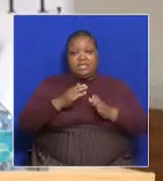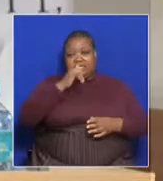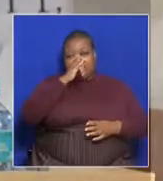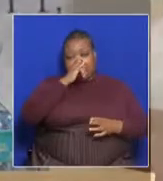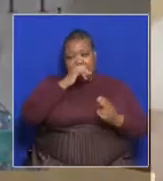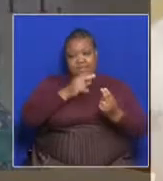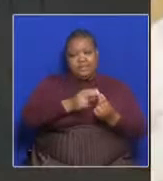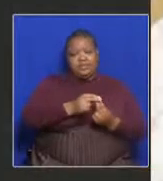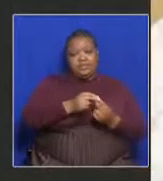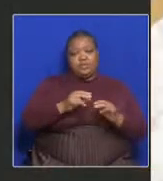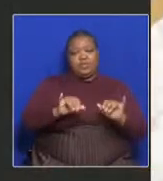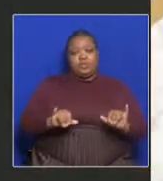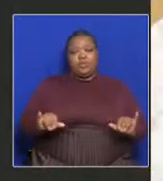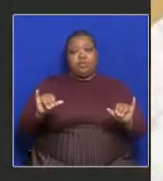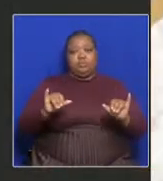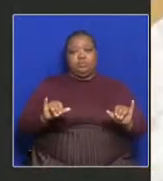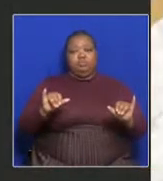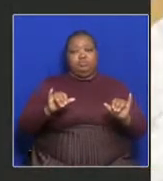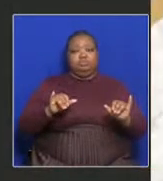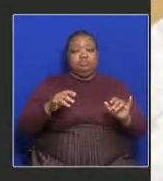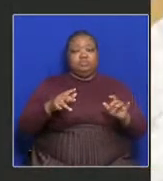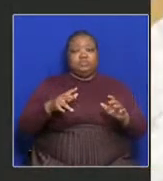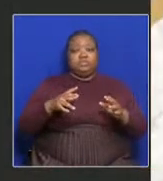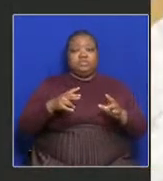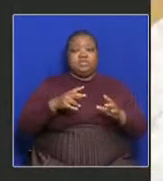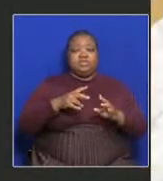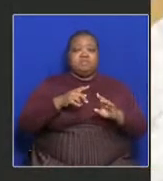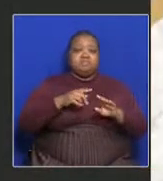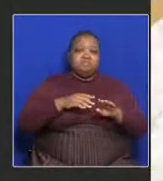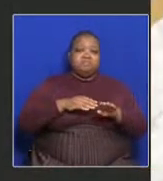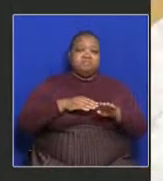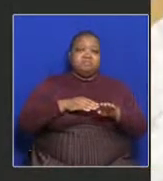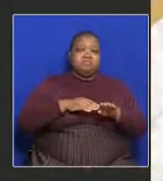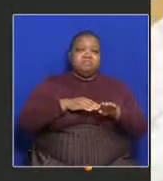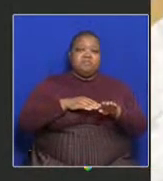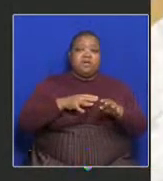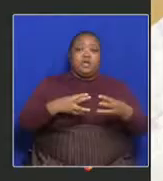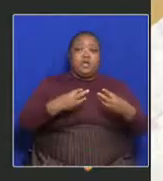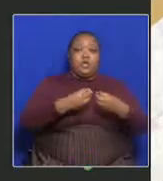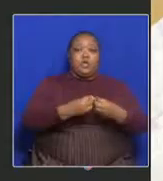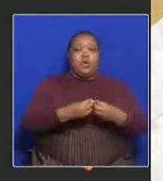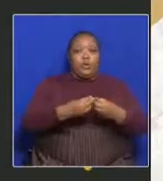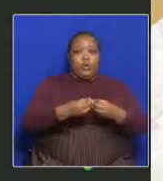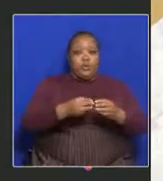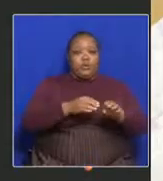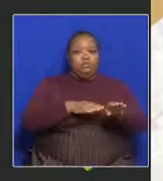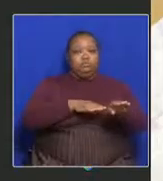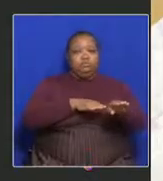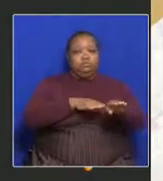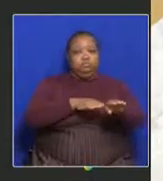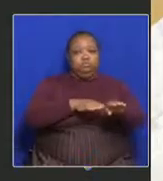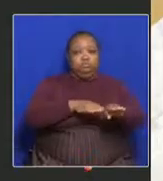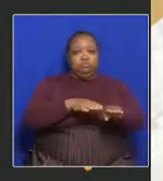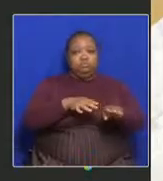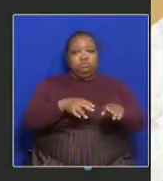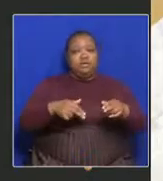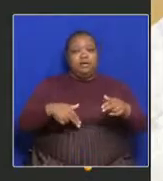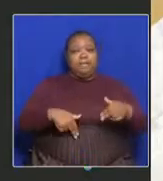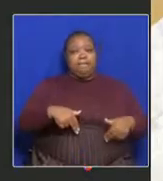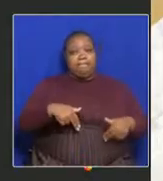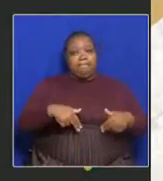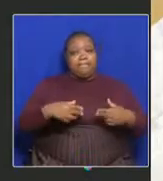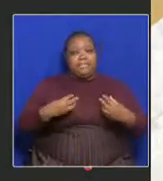escort. And then after a while, some people arrived. Is that your expression of the instruction that you